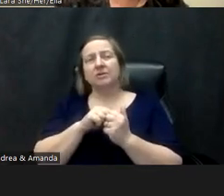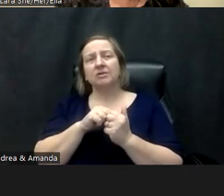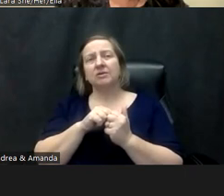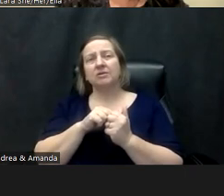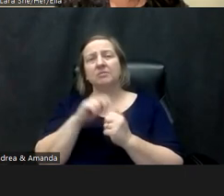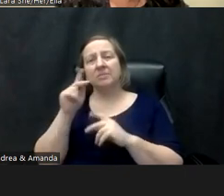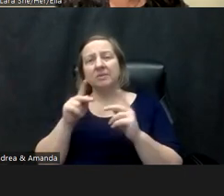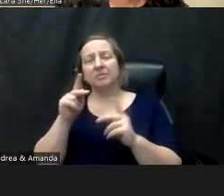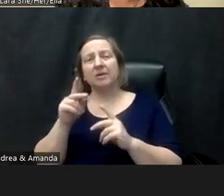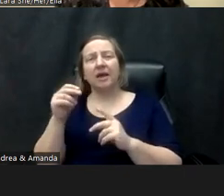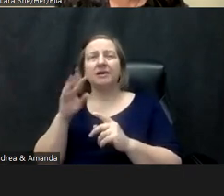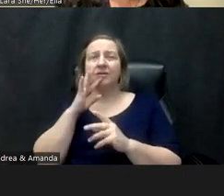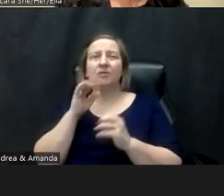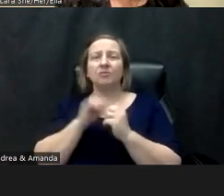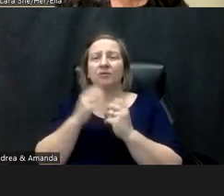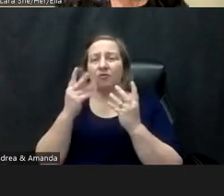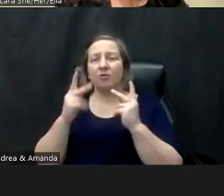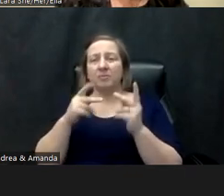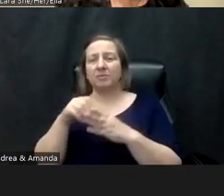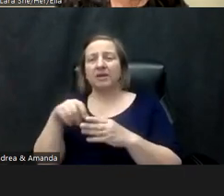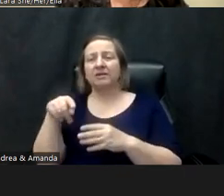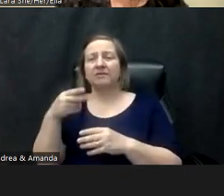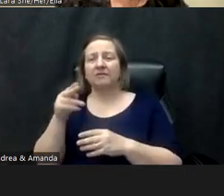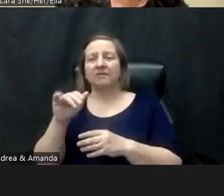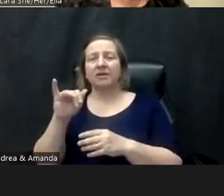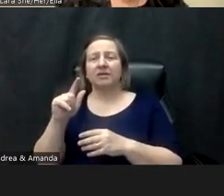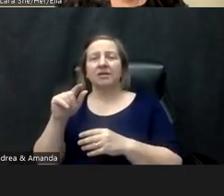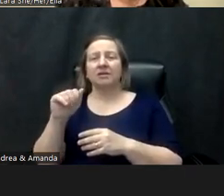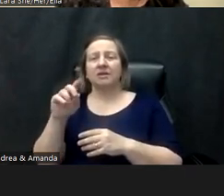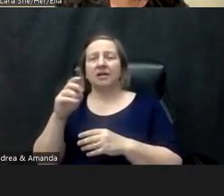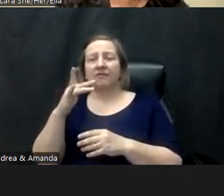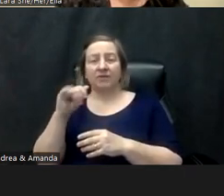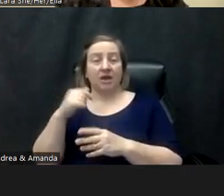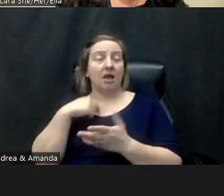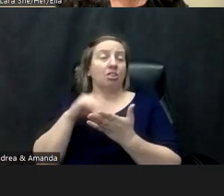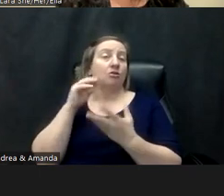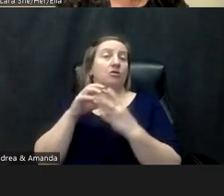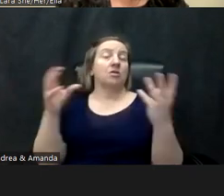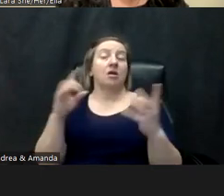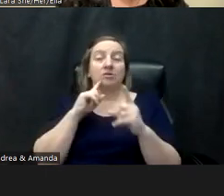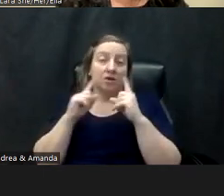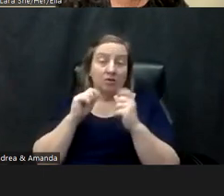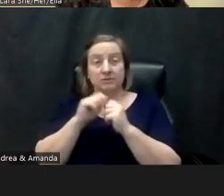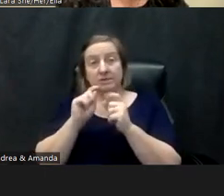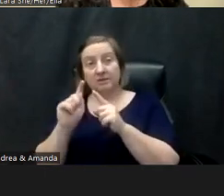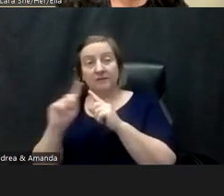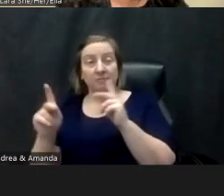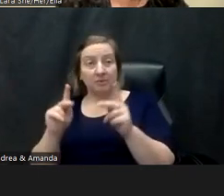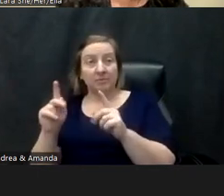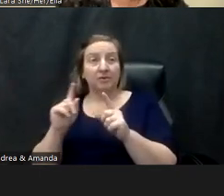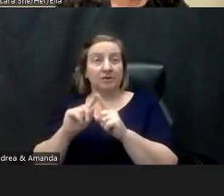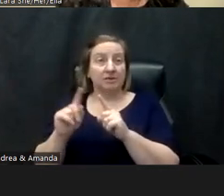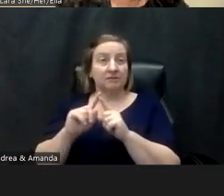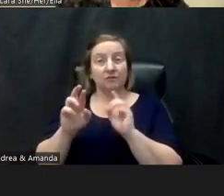the people, and I talked to four people in Philadelphia, I learned a lot. And, you know, talking to different people from different, you know,